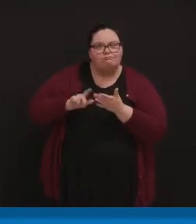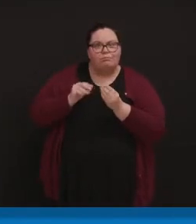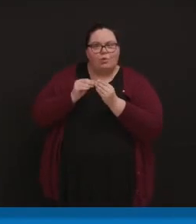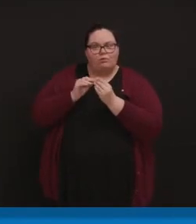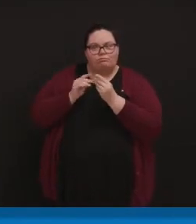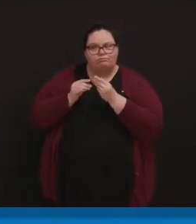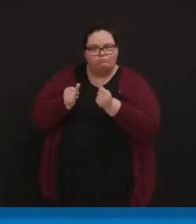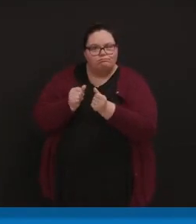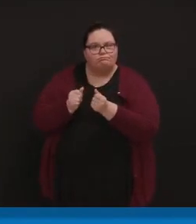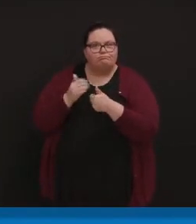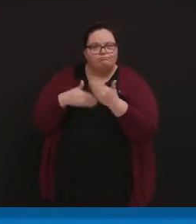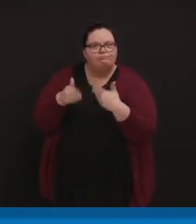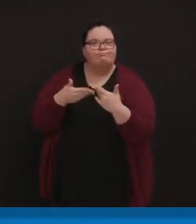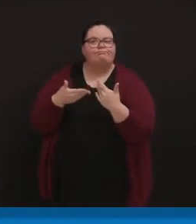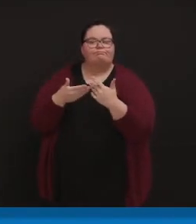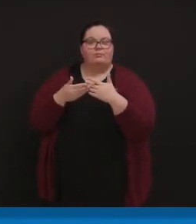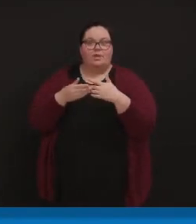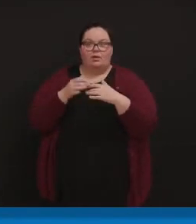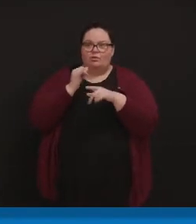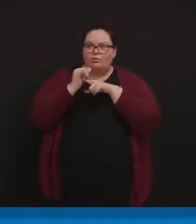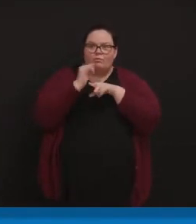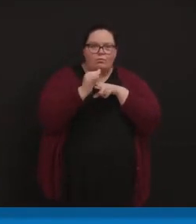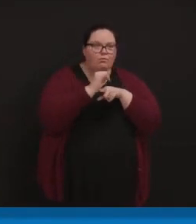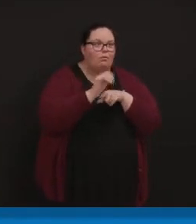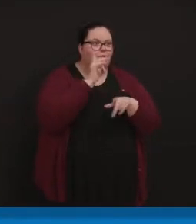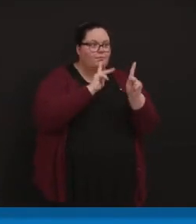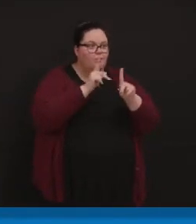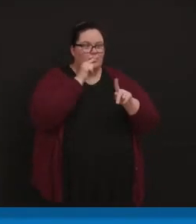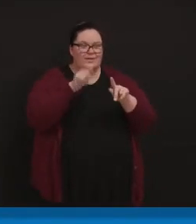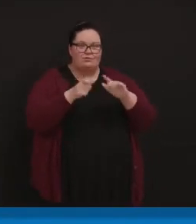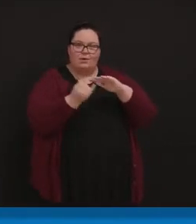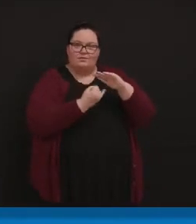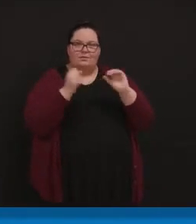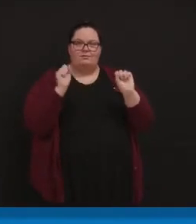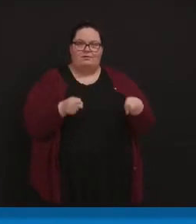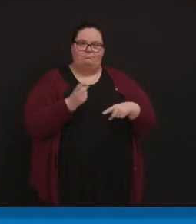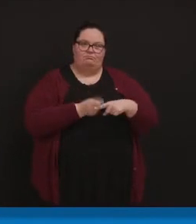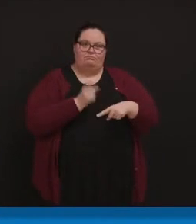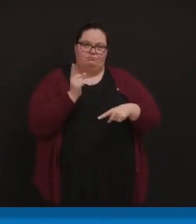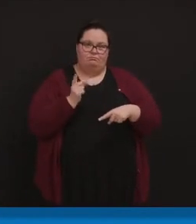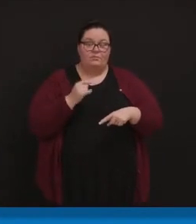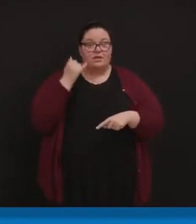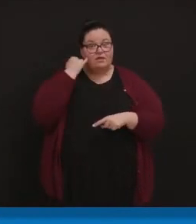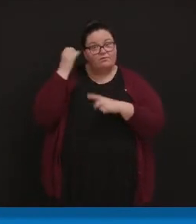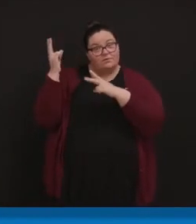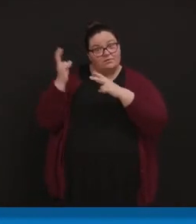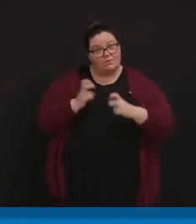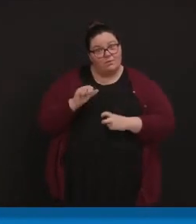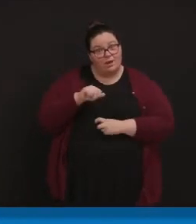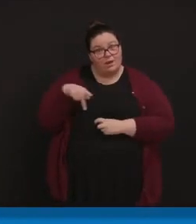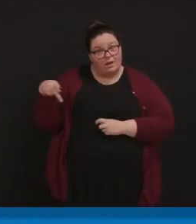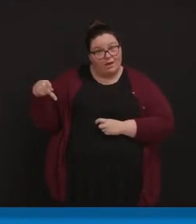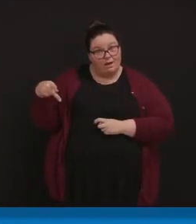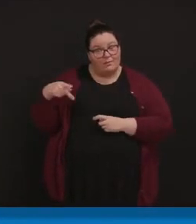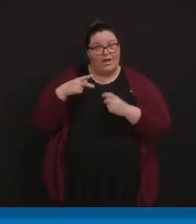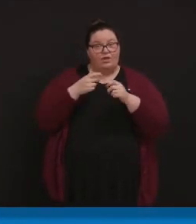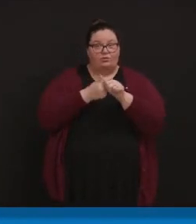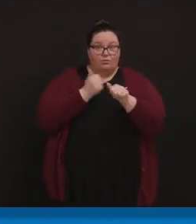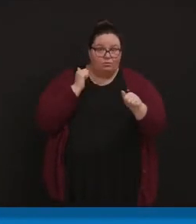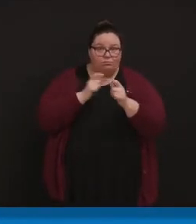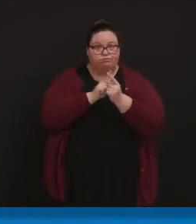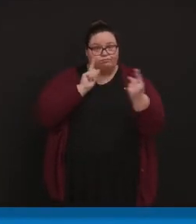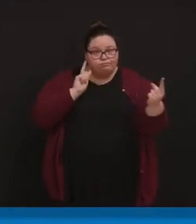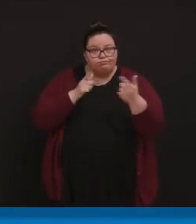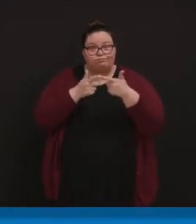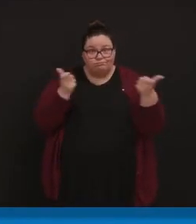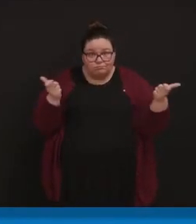isolation. It's critical that all New Brunswickers download the app. If we do all of these things, we will be improving our chances of slowing the pace